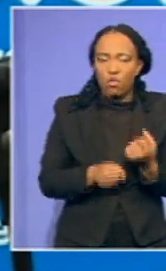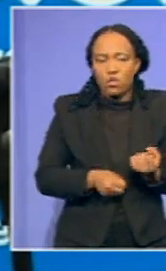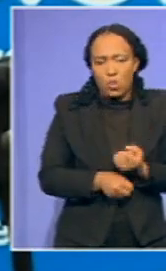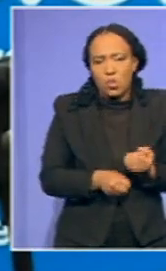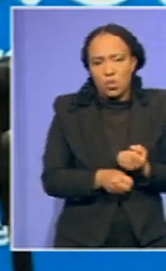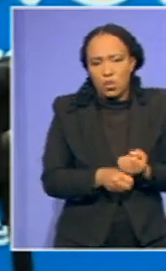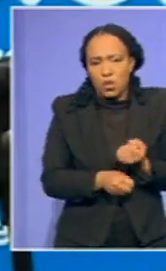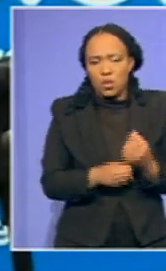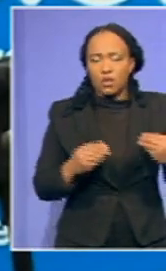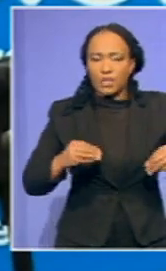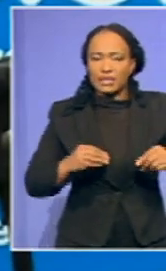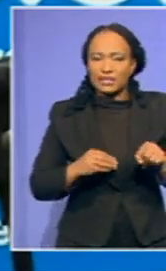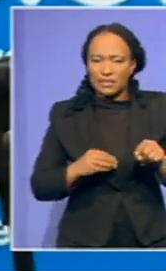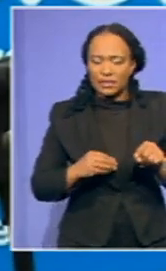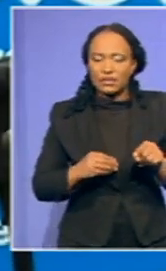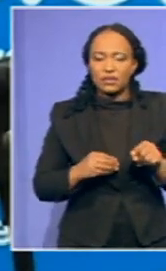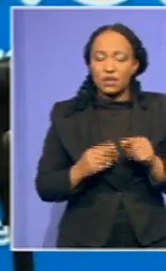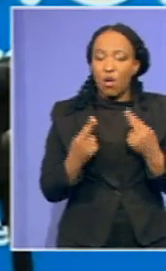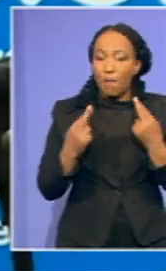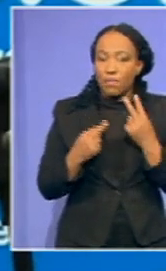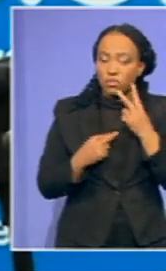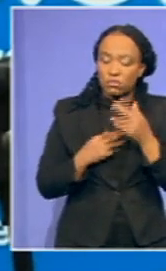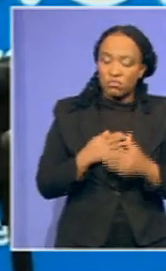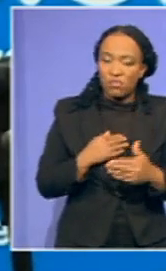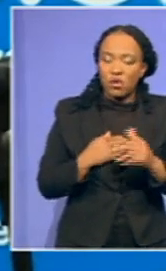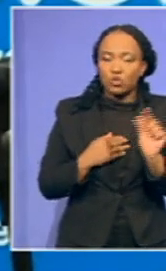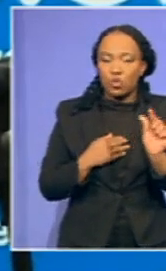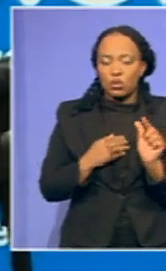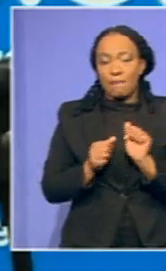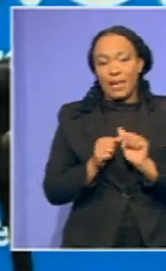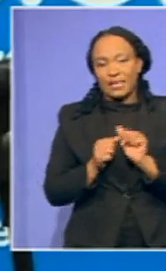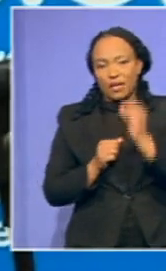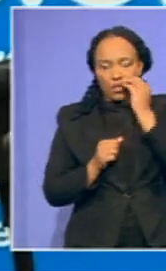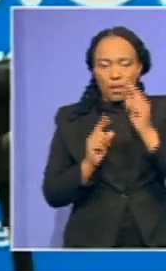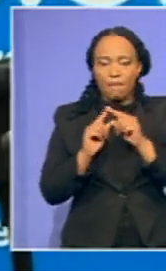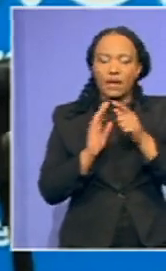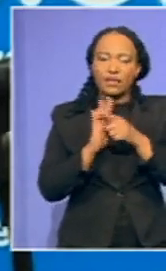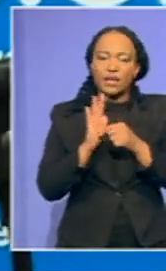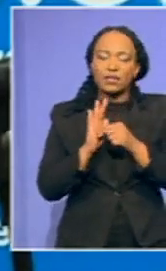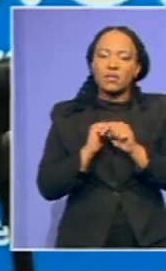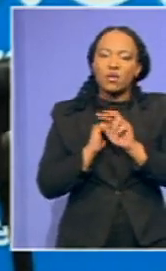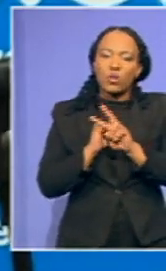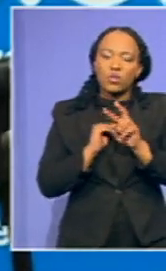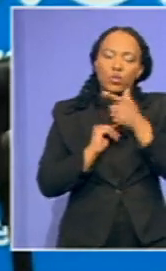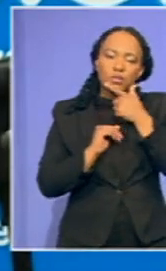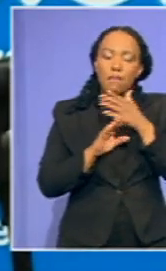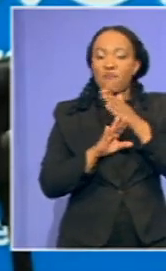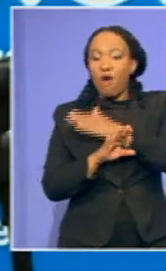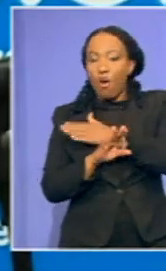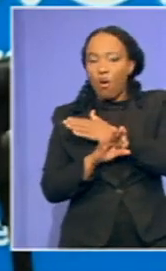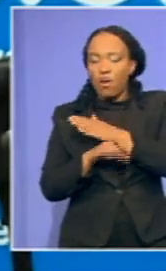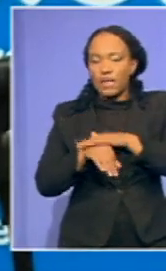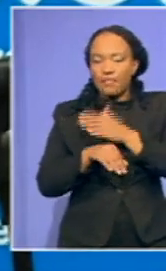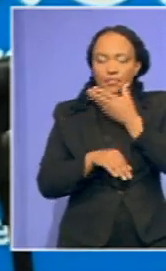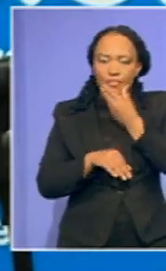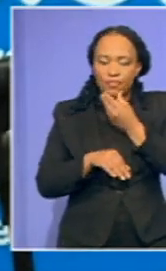and hope to see you shortly with better news, but the date is the 22nd of December, just before Christmas. So